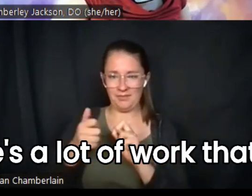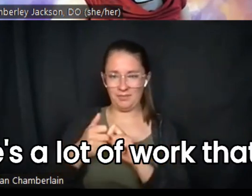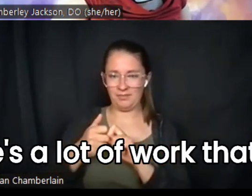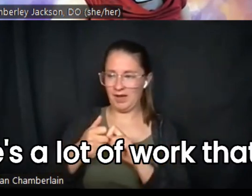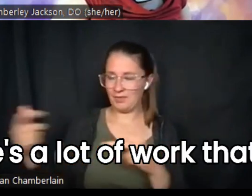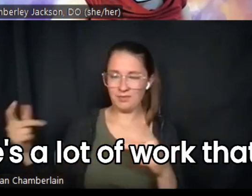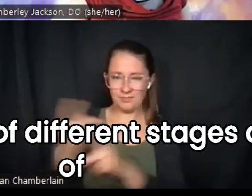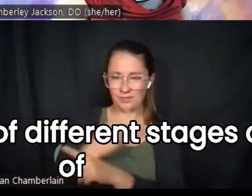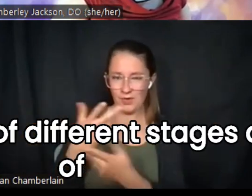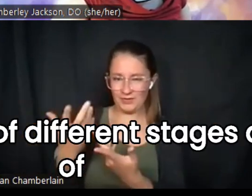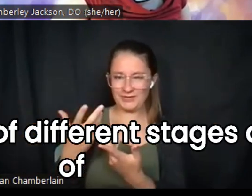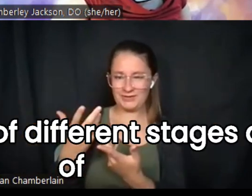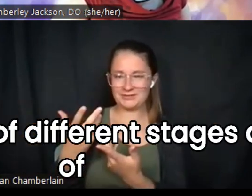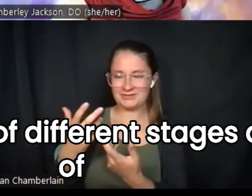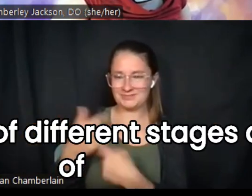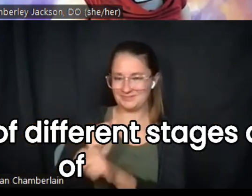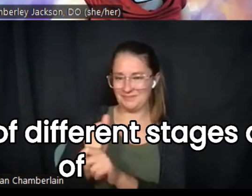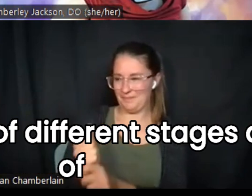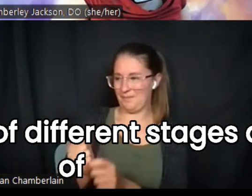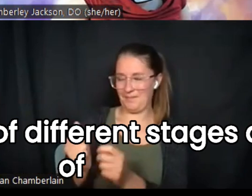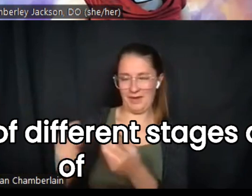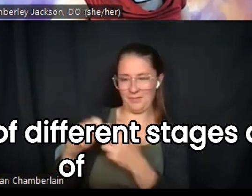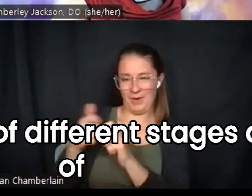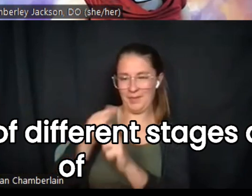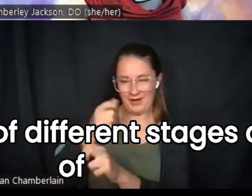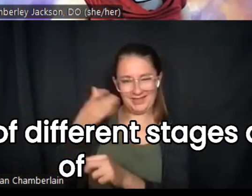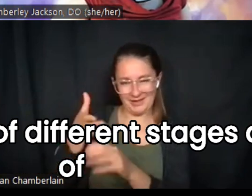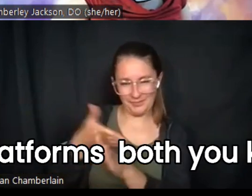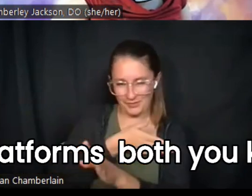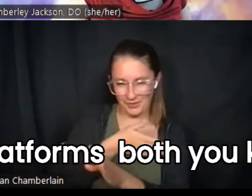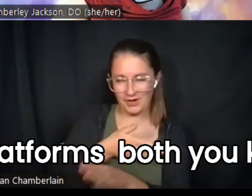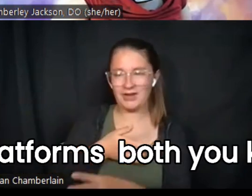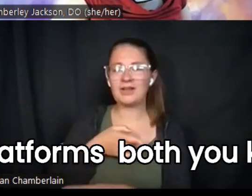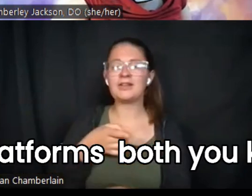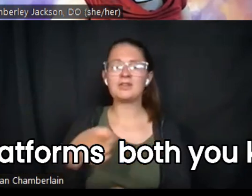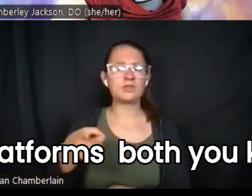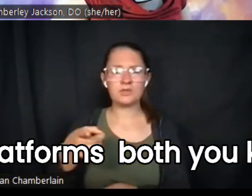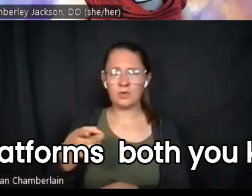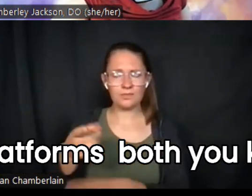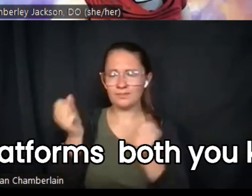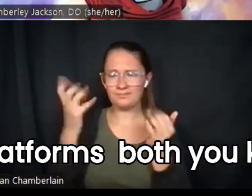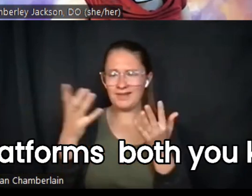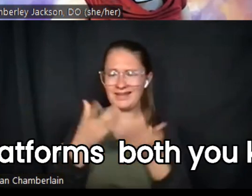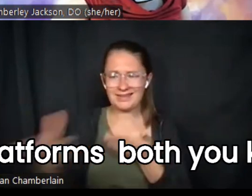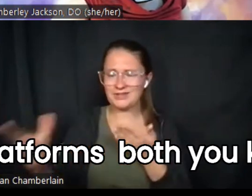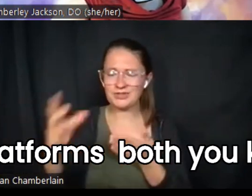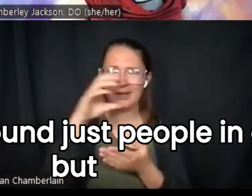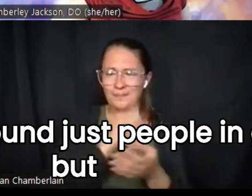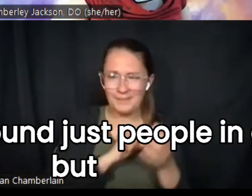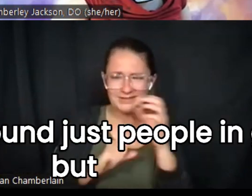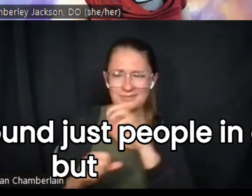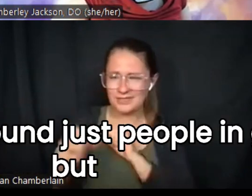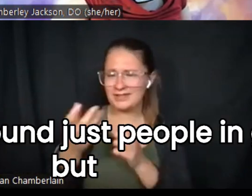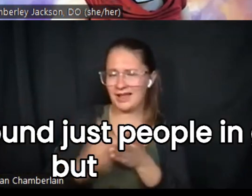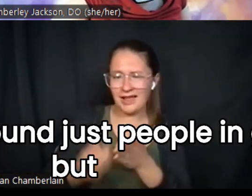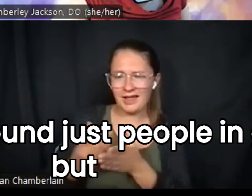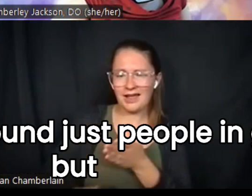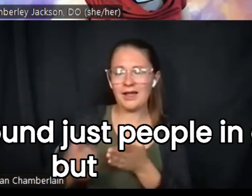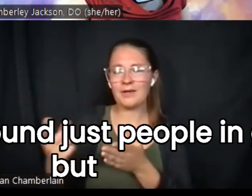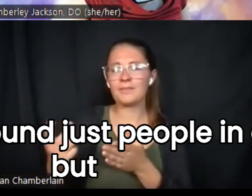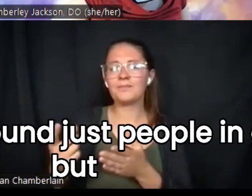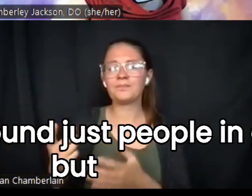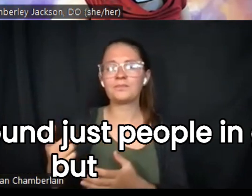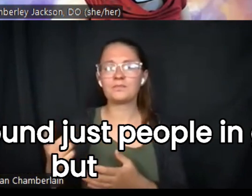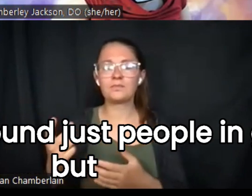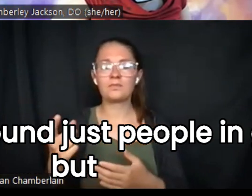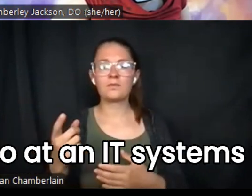that's being missed on a lot of different stages and a lot of different platforms, both, colloquially around